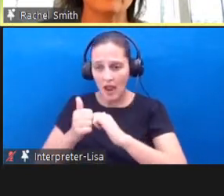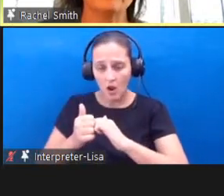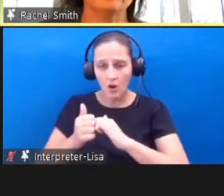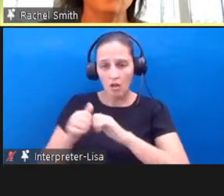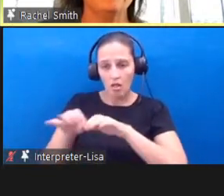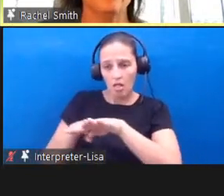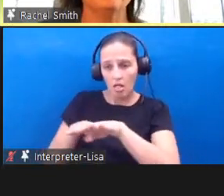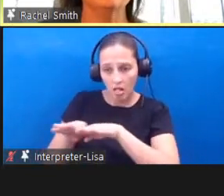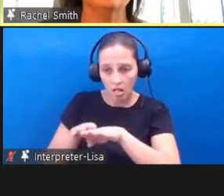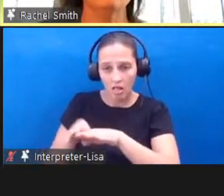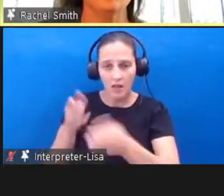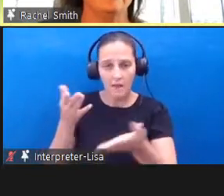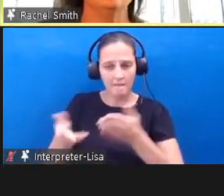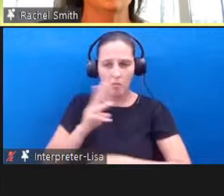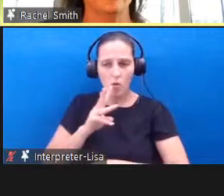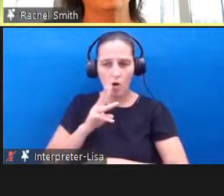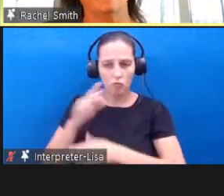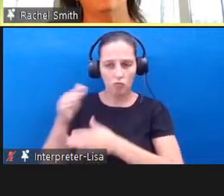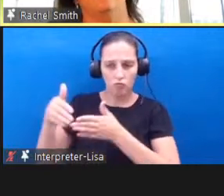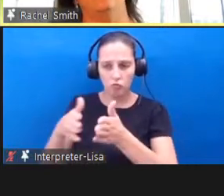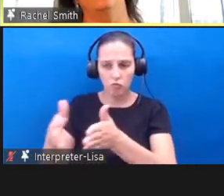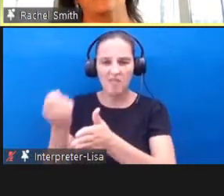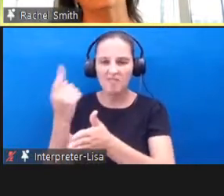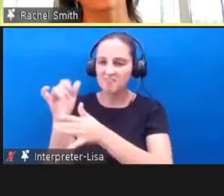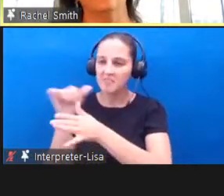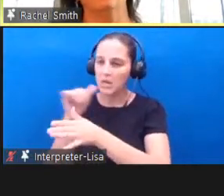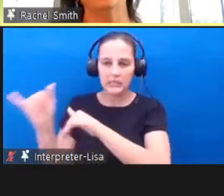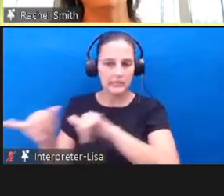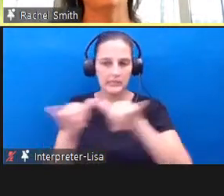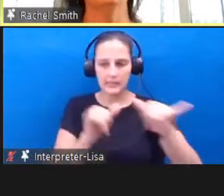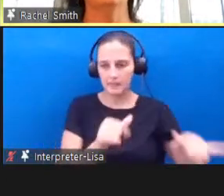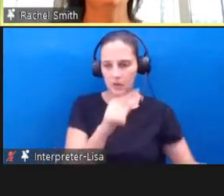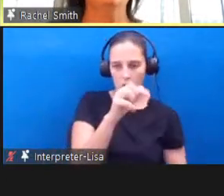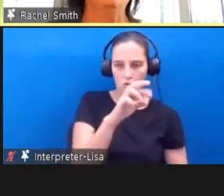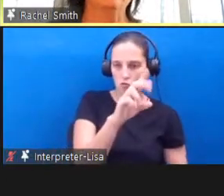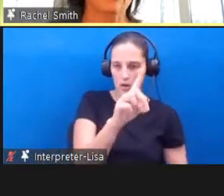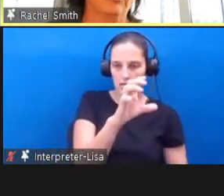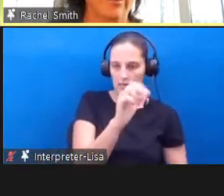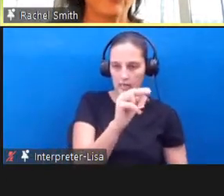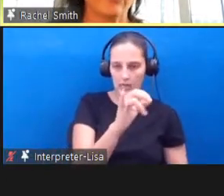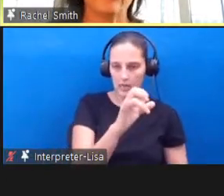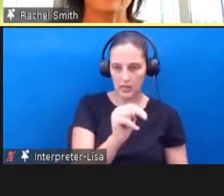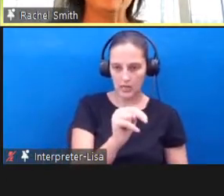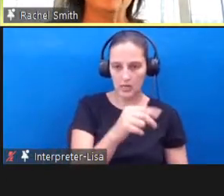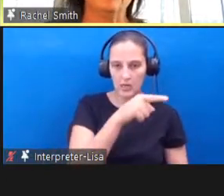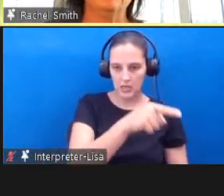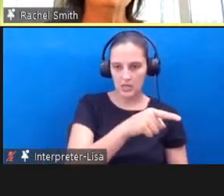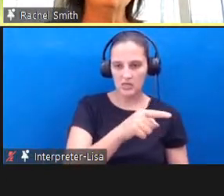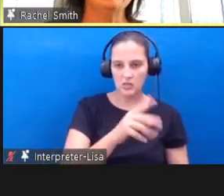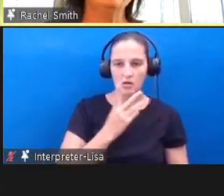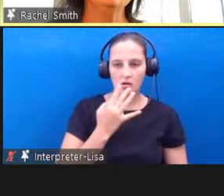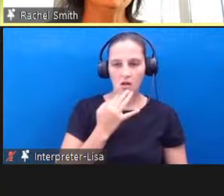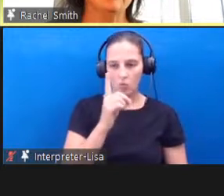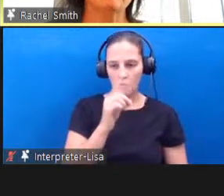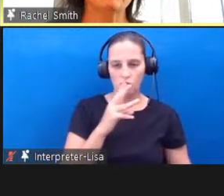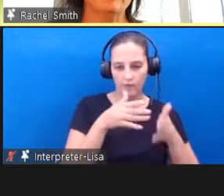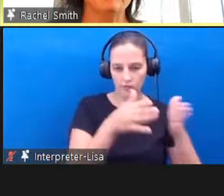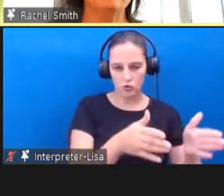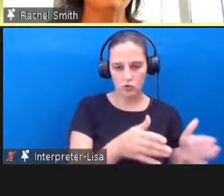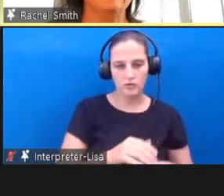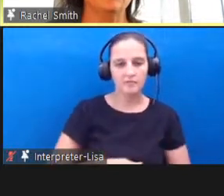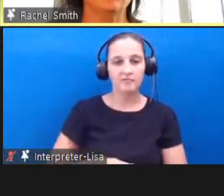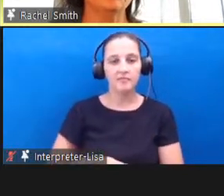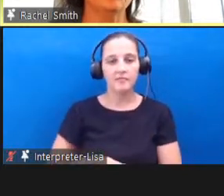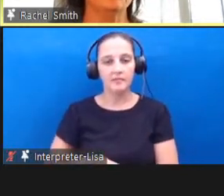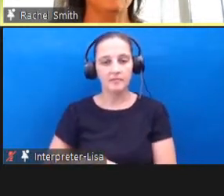of water flow, but not the same way as the Grand Canyon exactly. That was formed by the Colorado River. So we can do a lot of